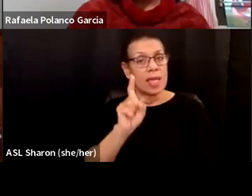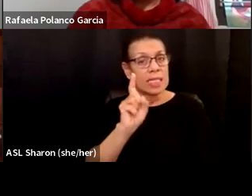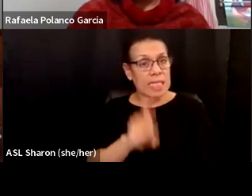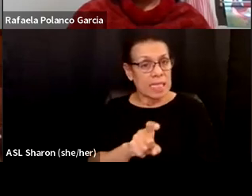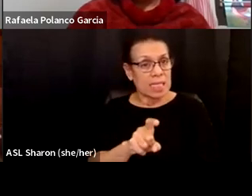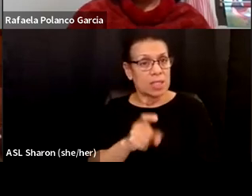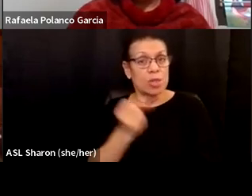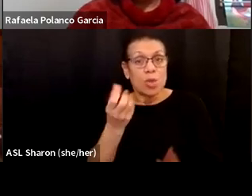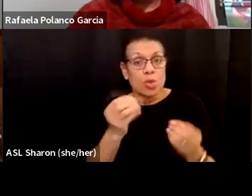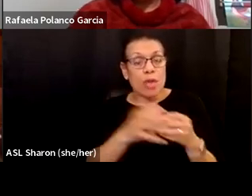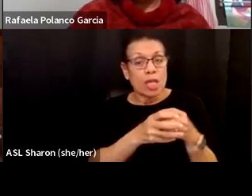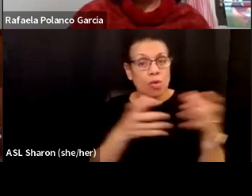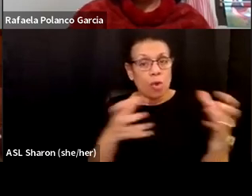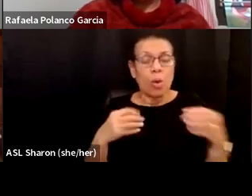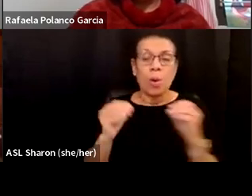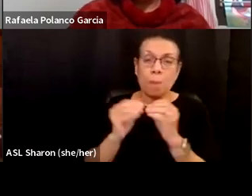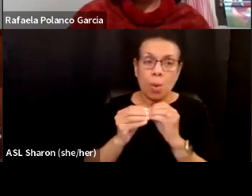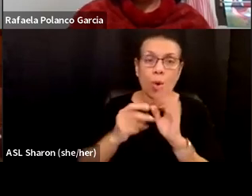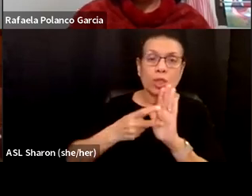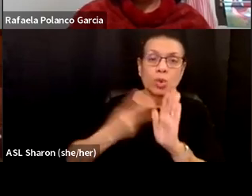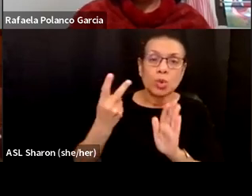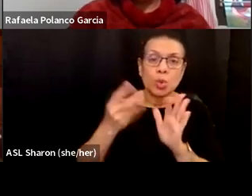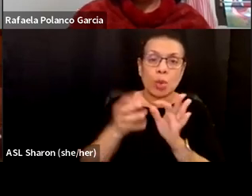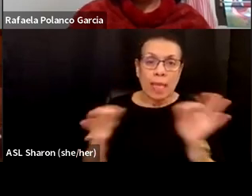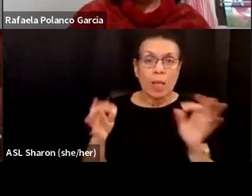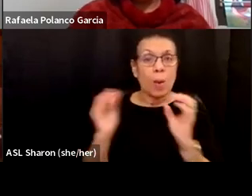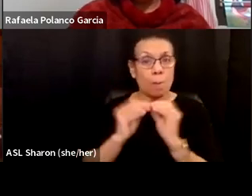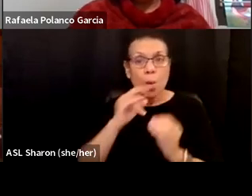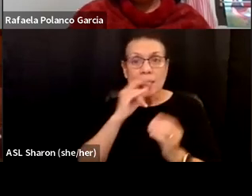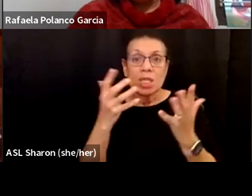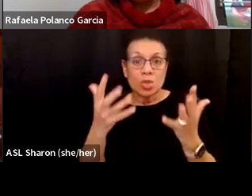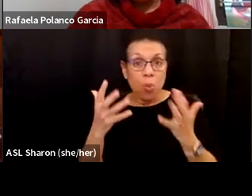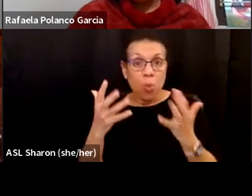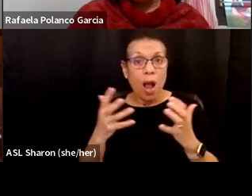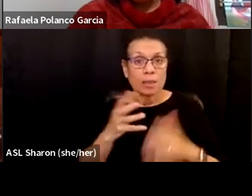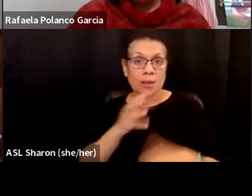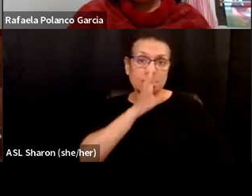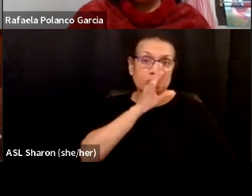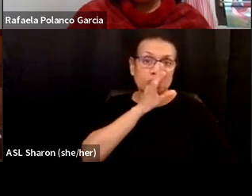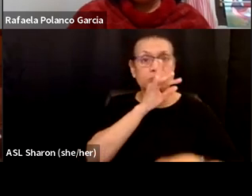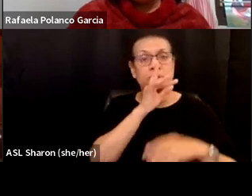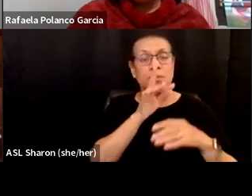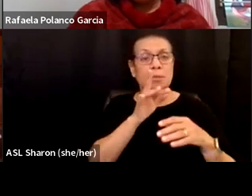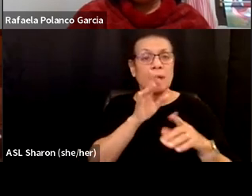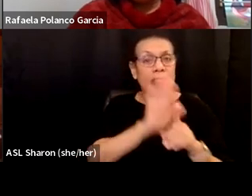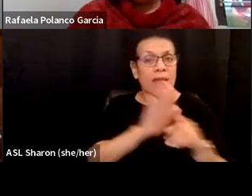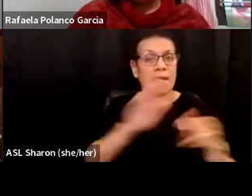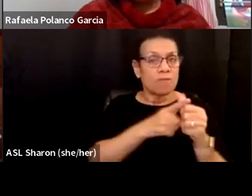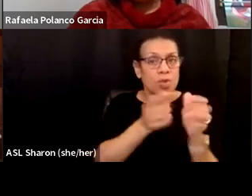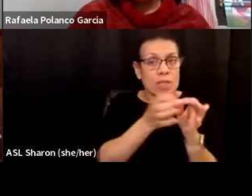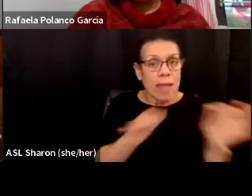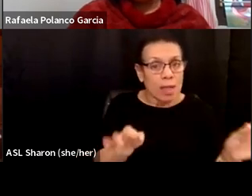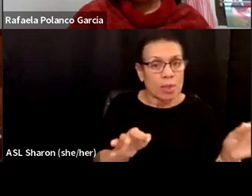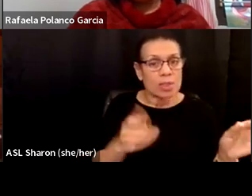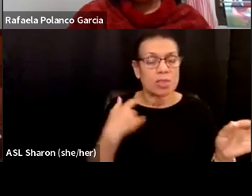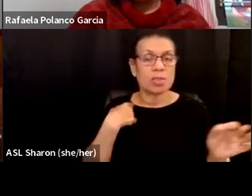growth we have more dual language in the district so more kids want to have this as an up an option to be able to roll up